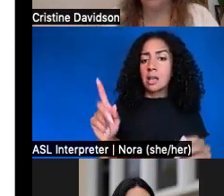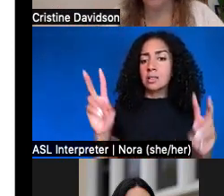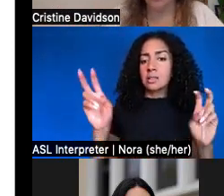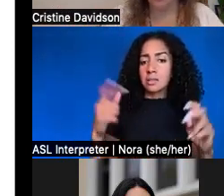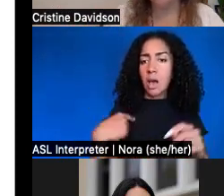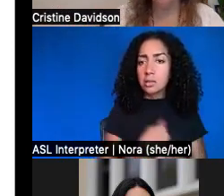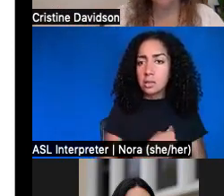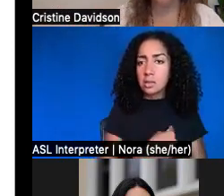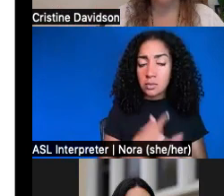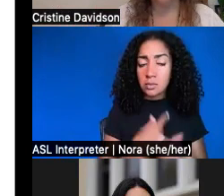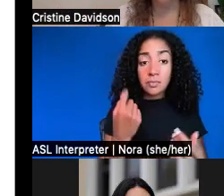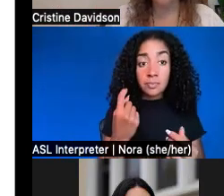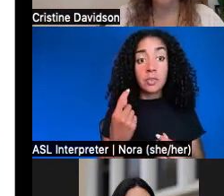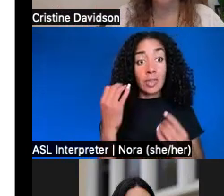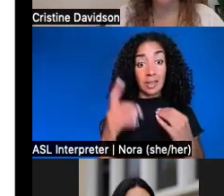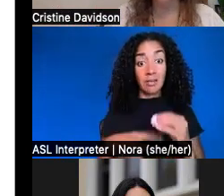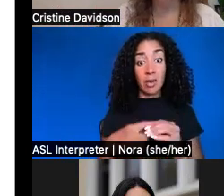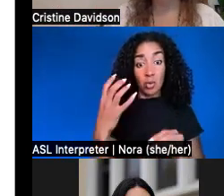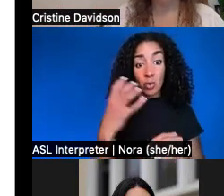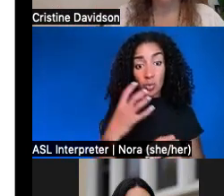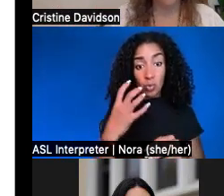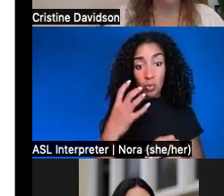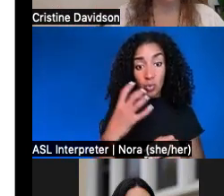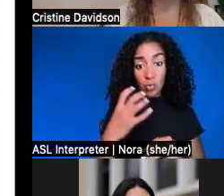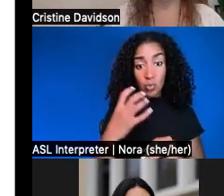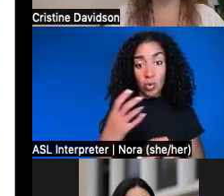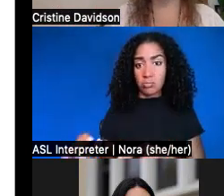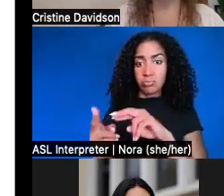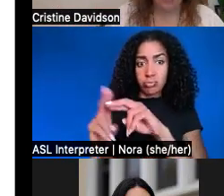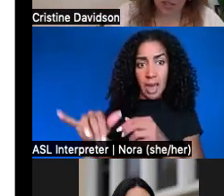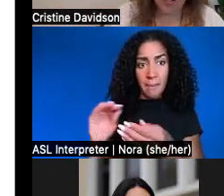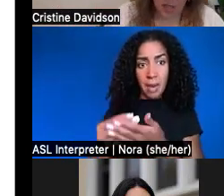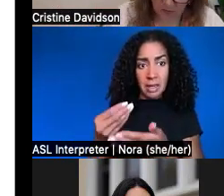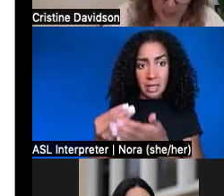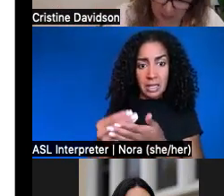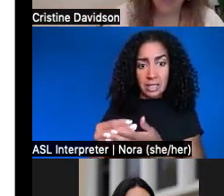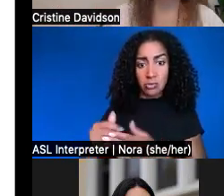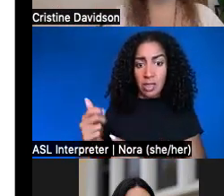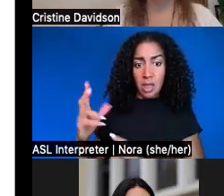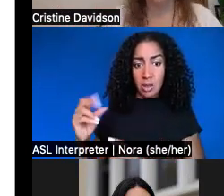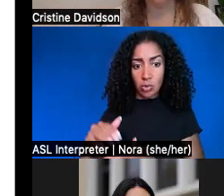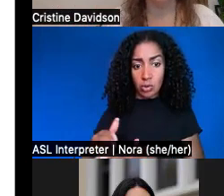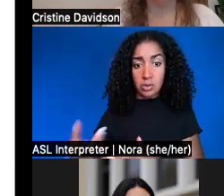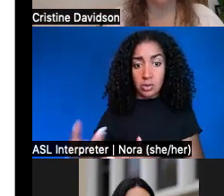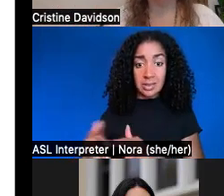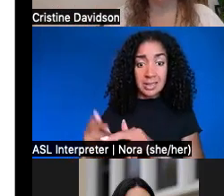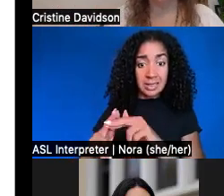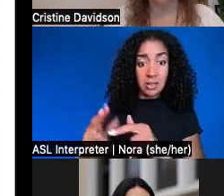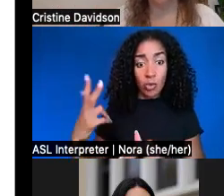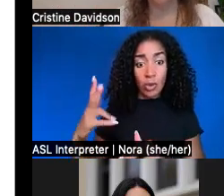much $3 million was back in those days, that's allocating a lot of money to